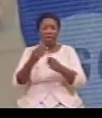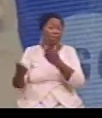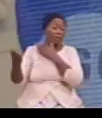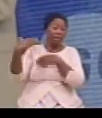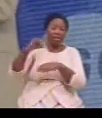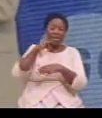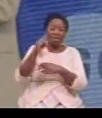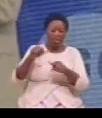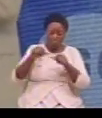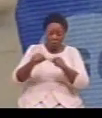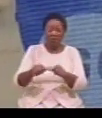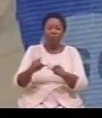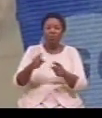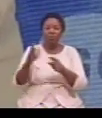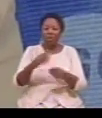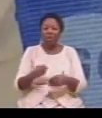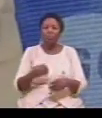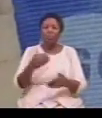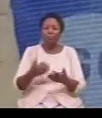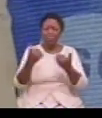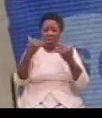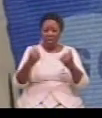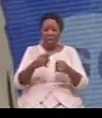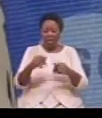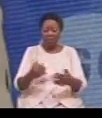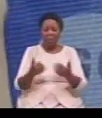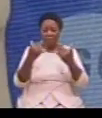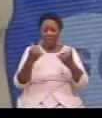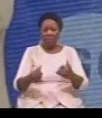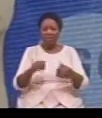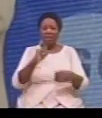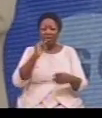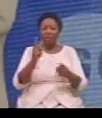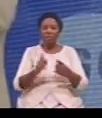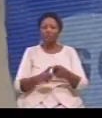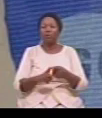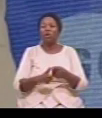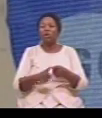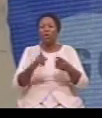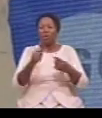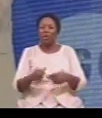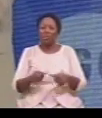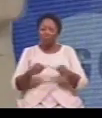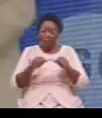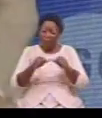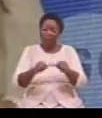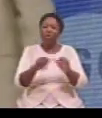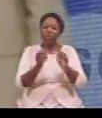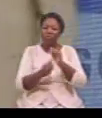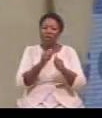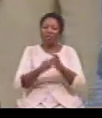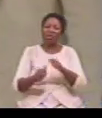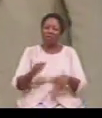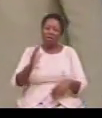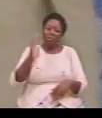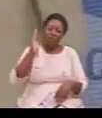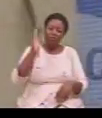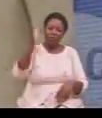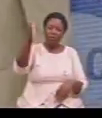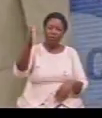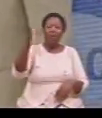carried on to the present, and the present to the perpetual, because the